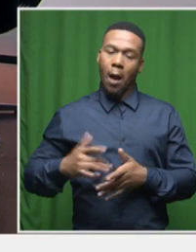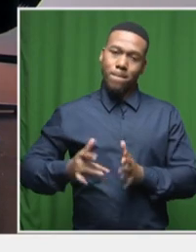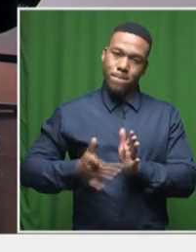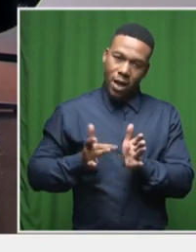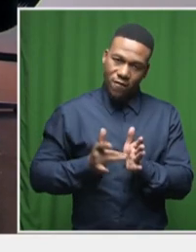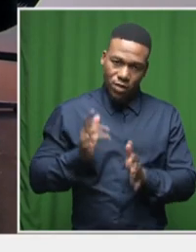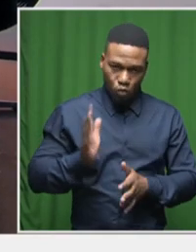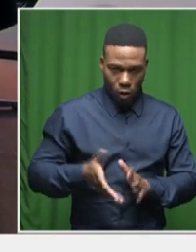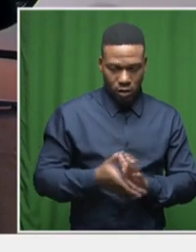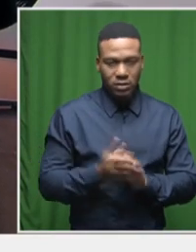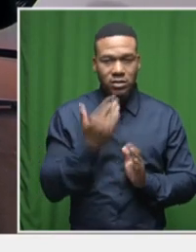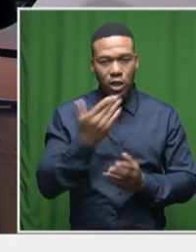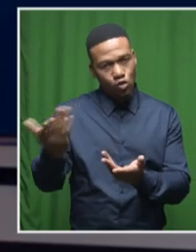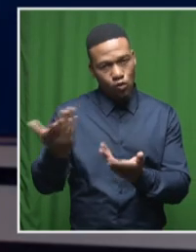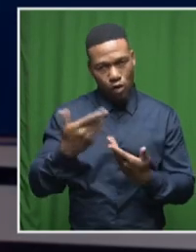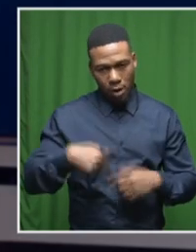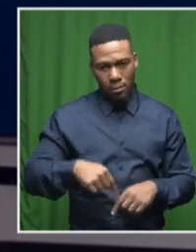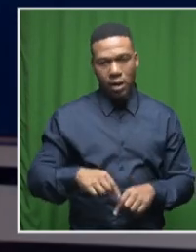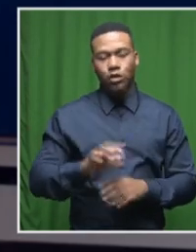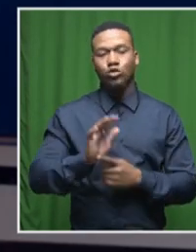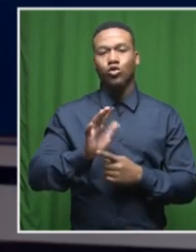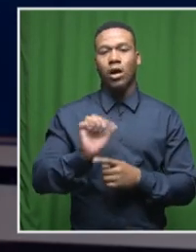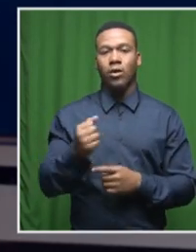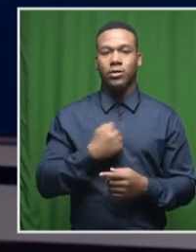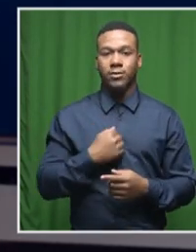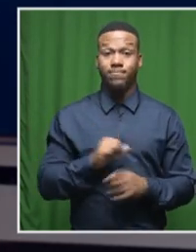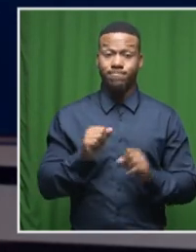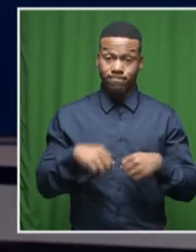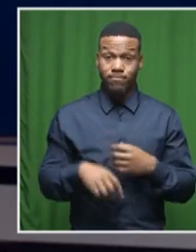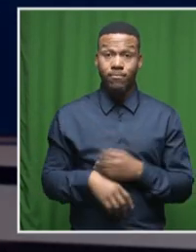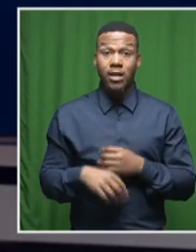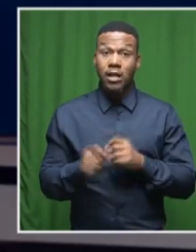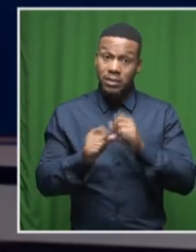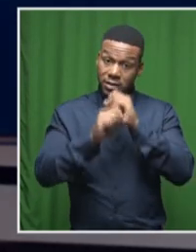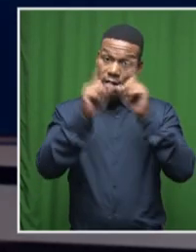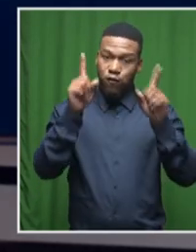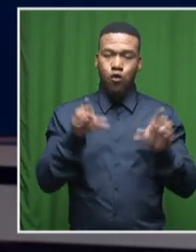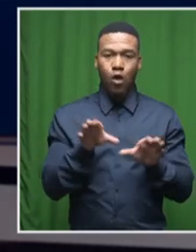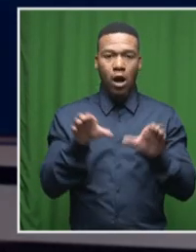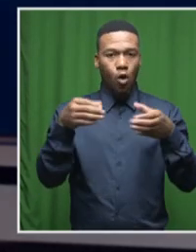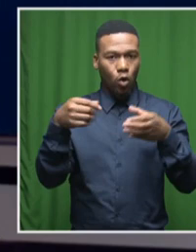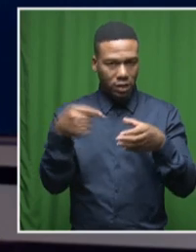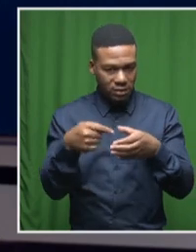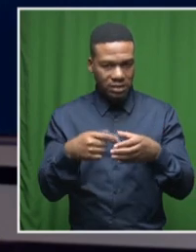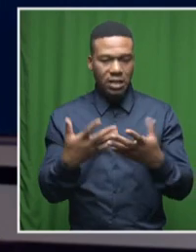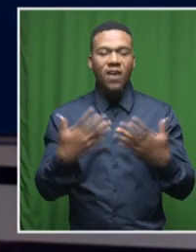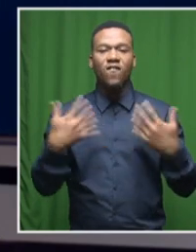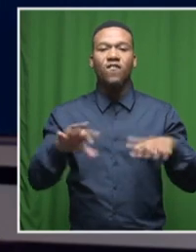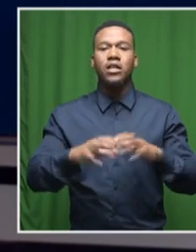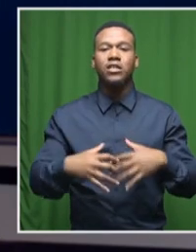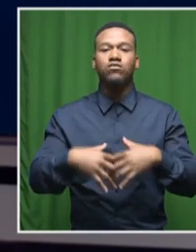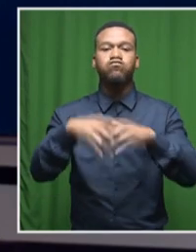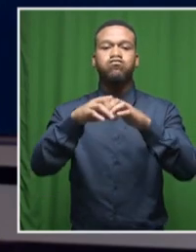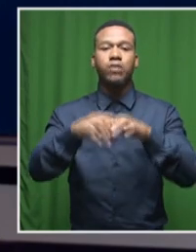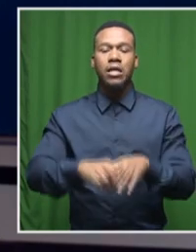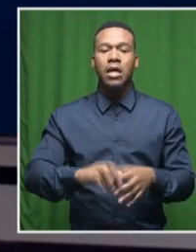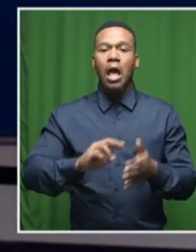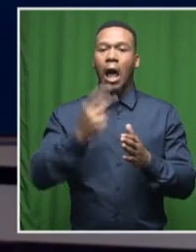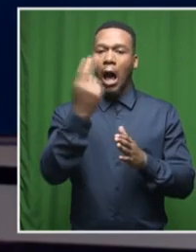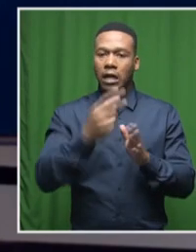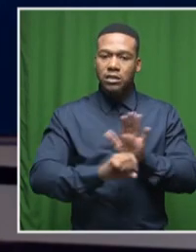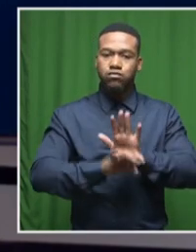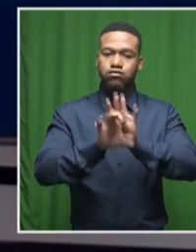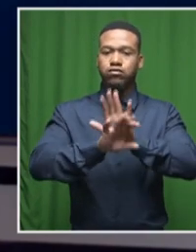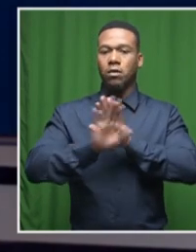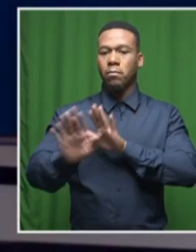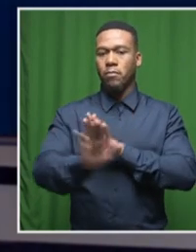joining us this morning. Thank you very much. Thank you so much. All right, Siyavuka Lateral Improvement Foundation just put together an exhibition of its emerging artists. We just spoke to Pontsho Phori,